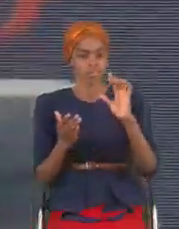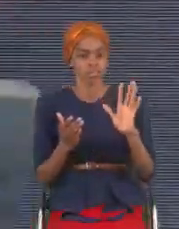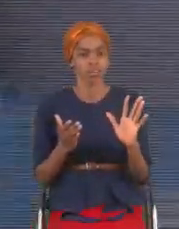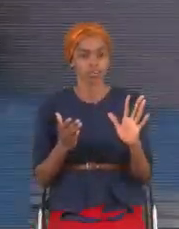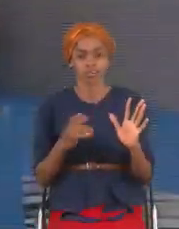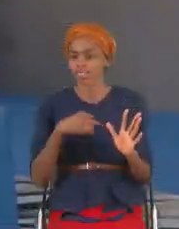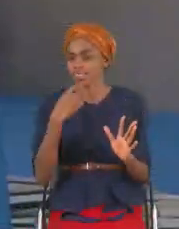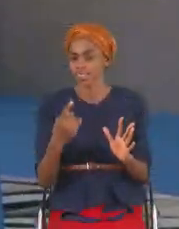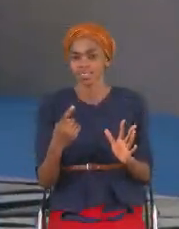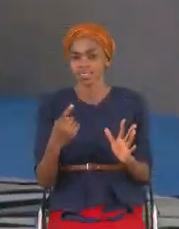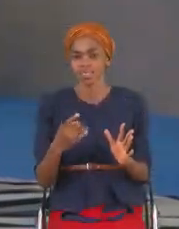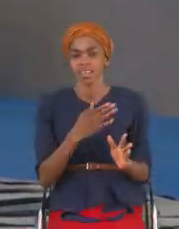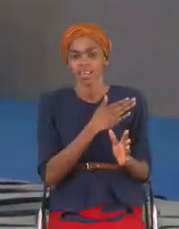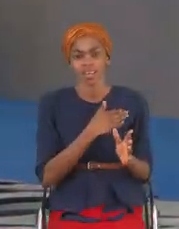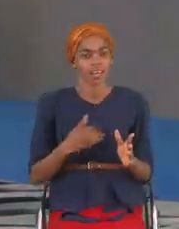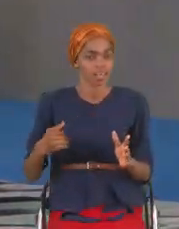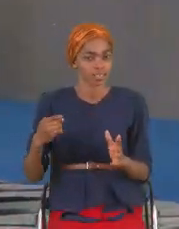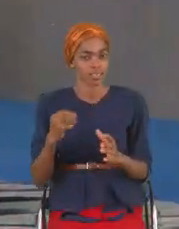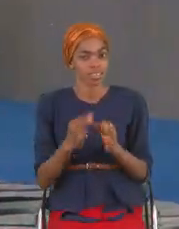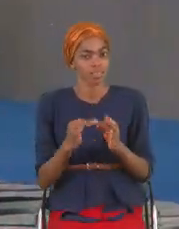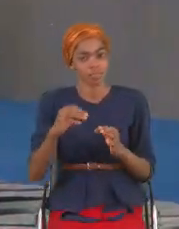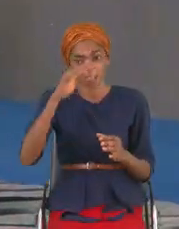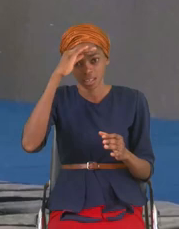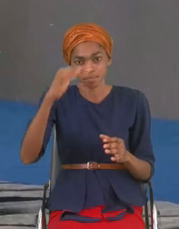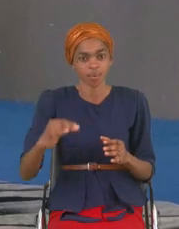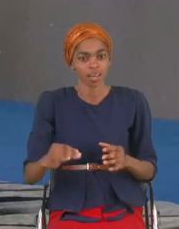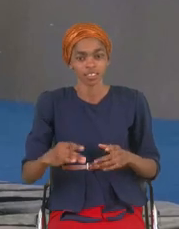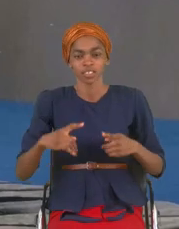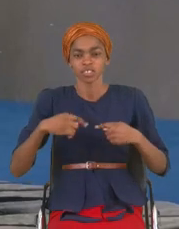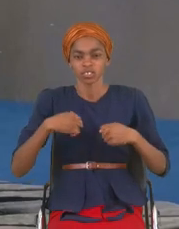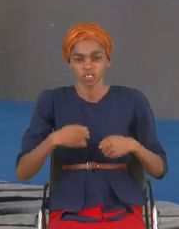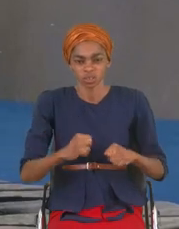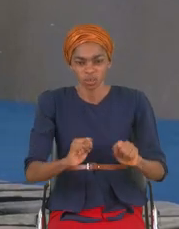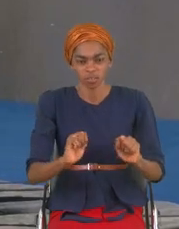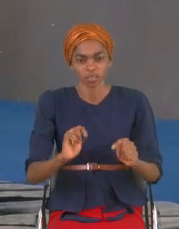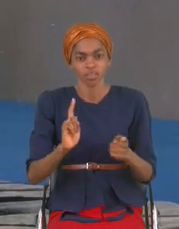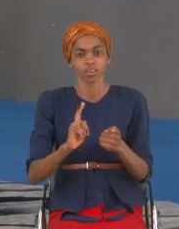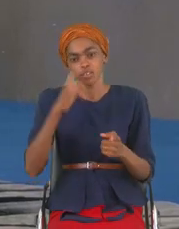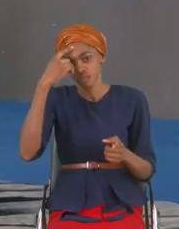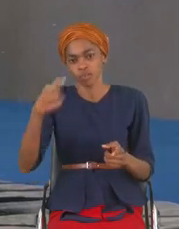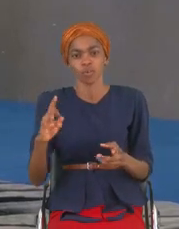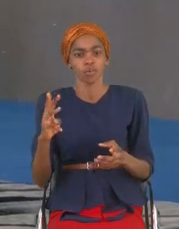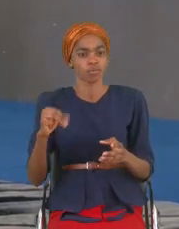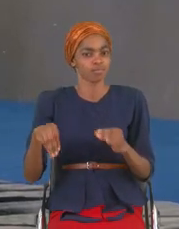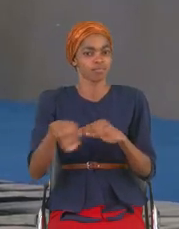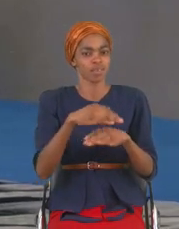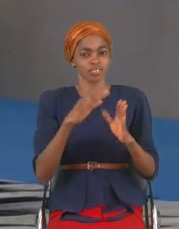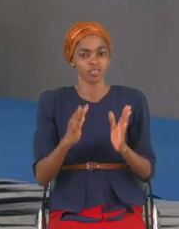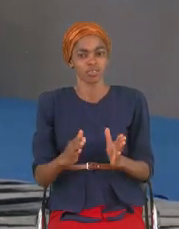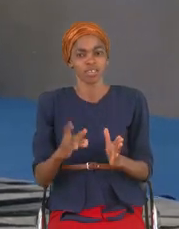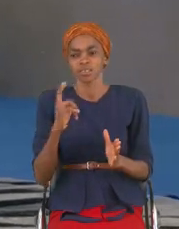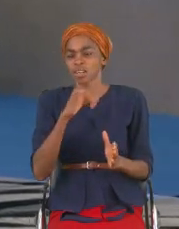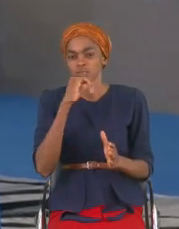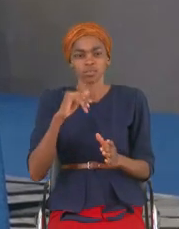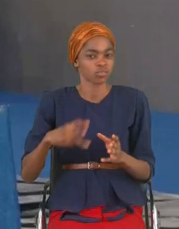it says, and if a man striveth for the masteries, we're not striving for